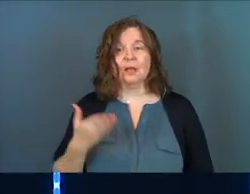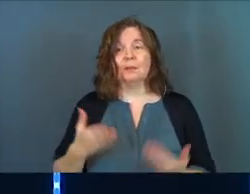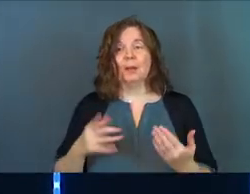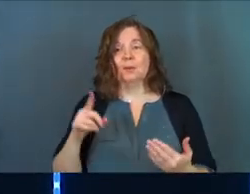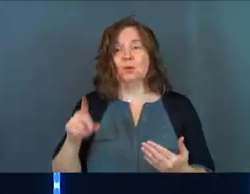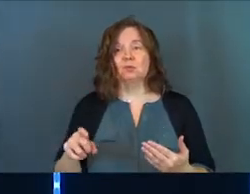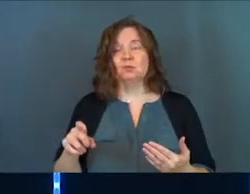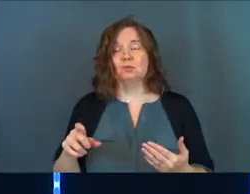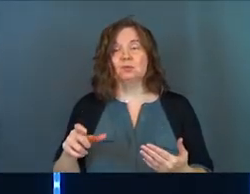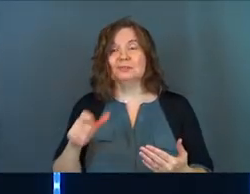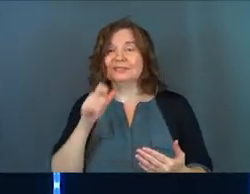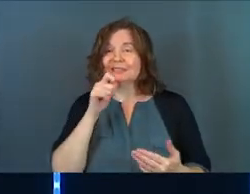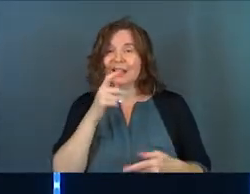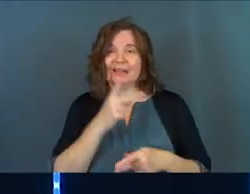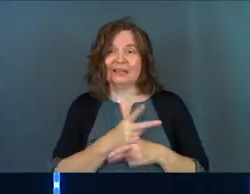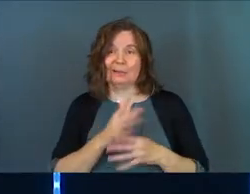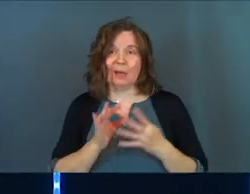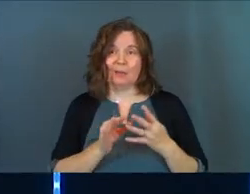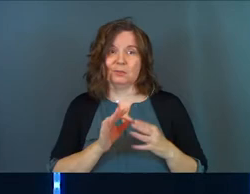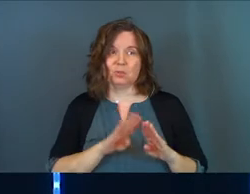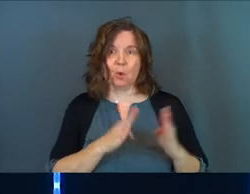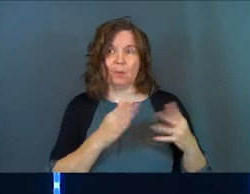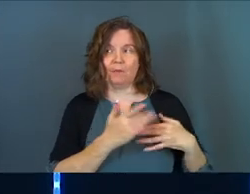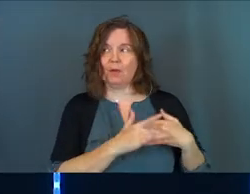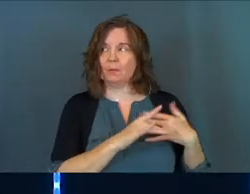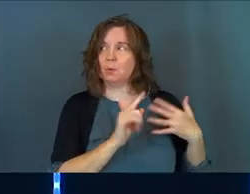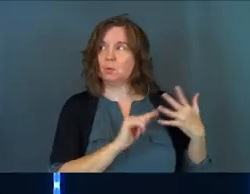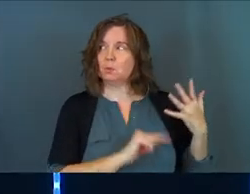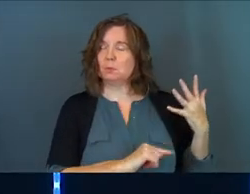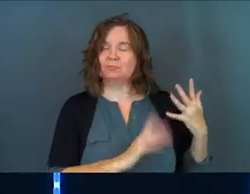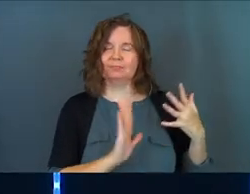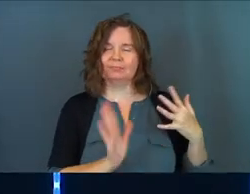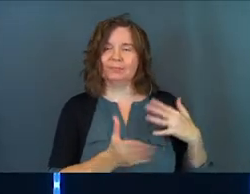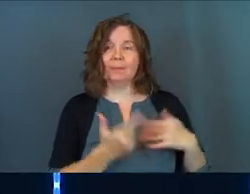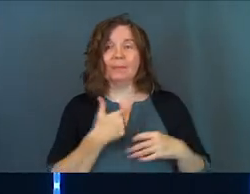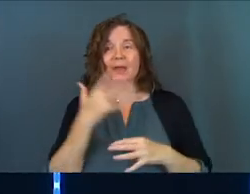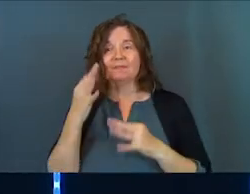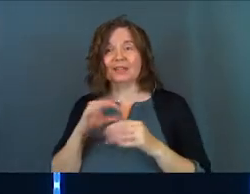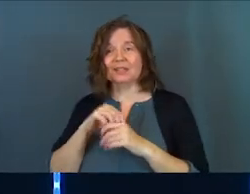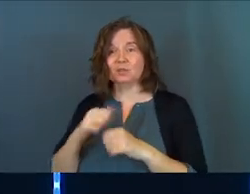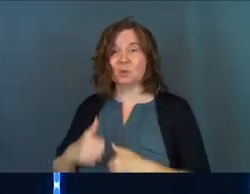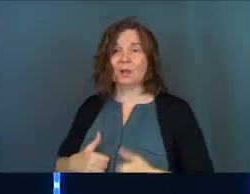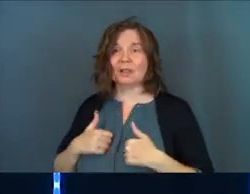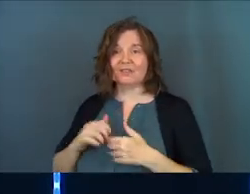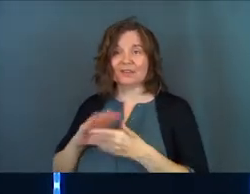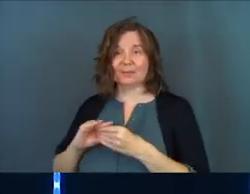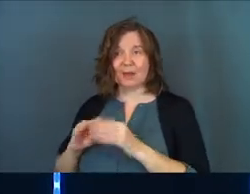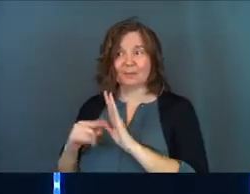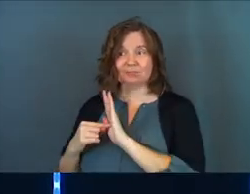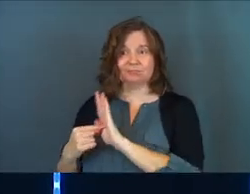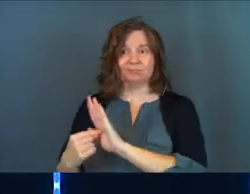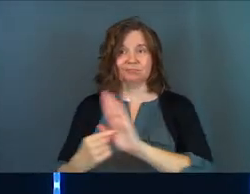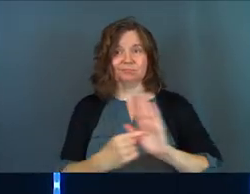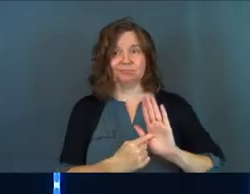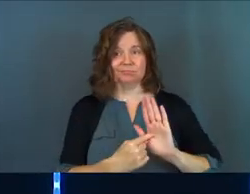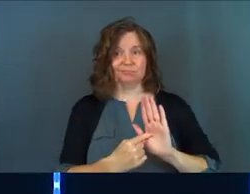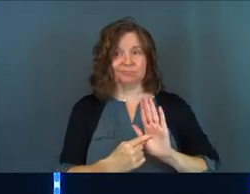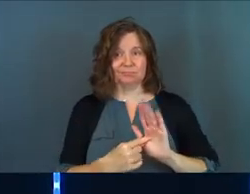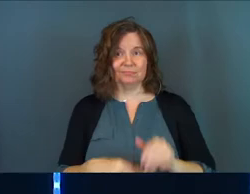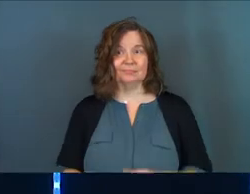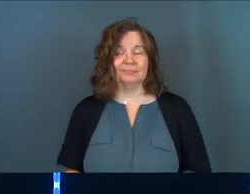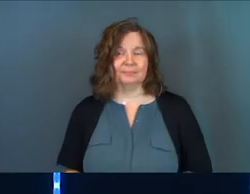Maybe you ought to not keep your options open. Maybe you ought to make your faith into a living parable that other people can